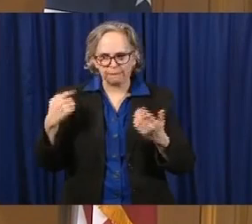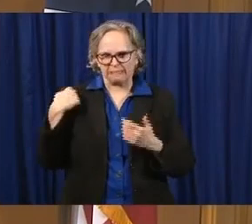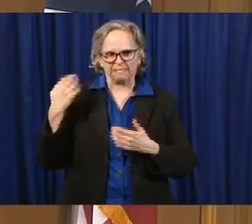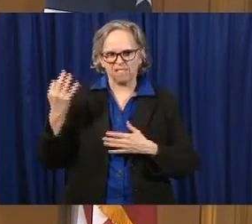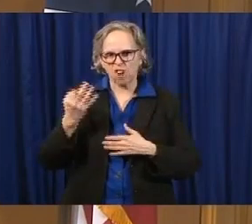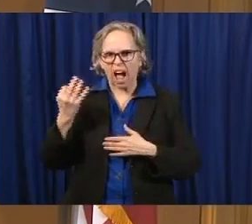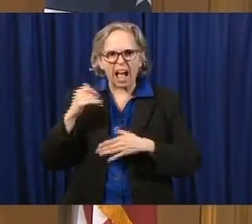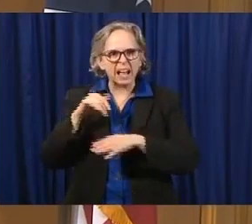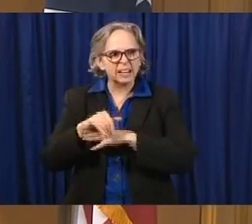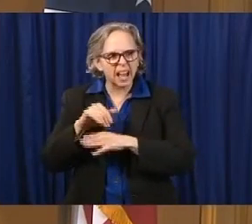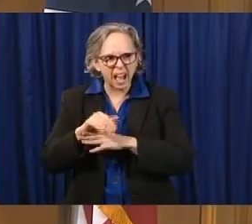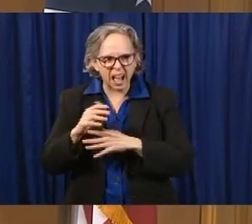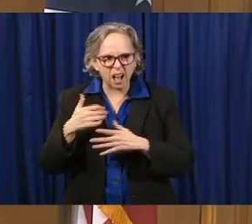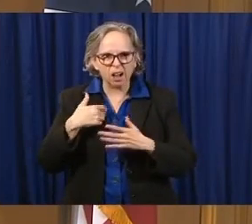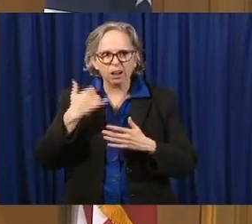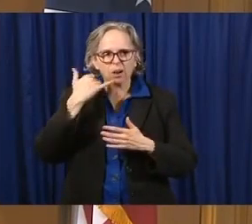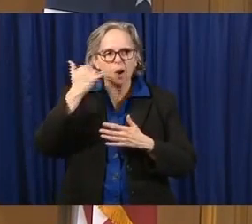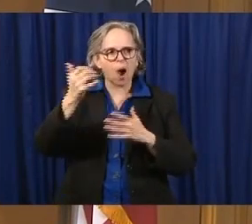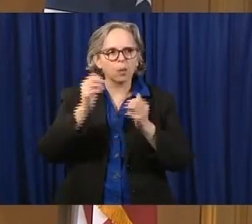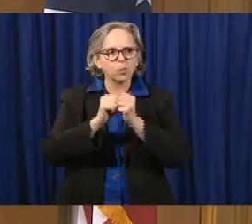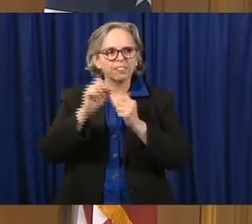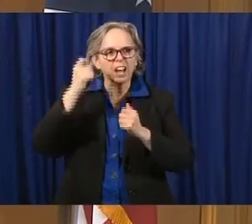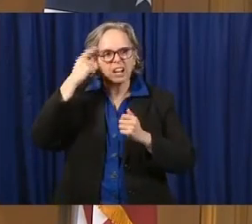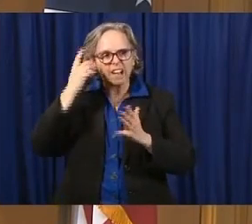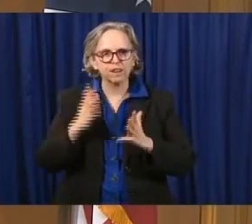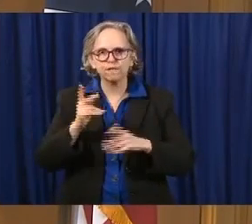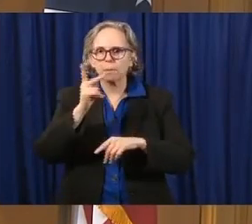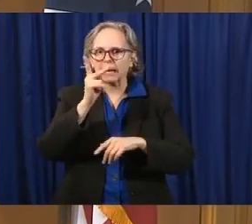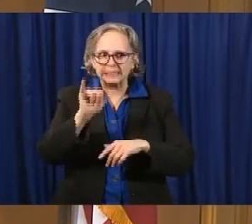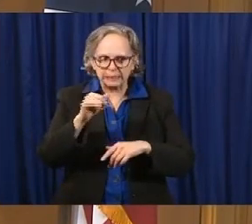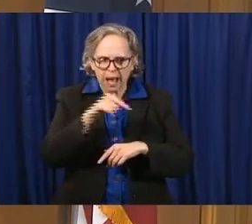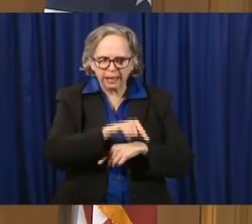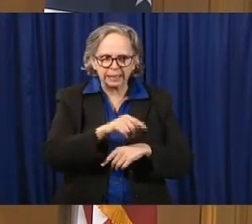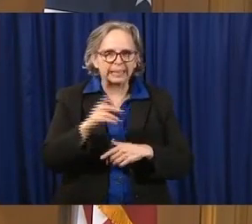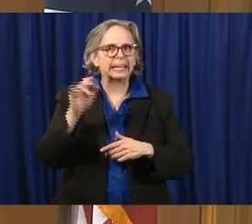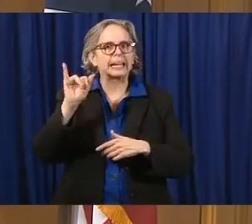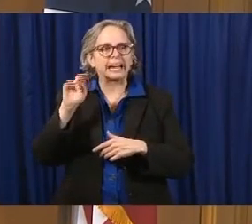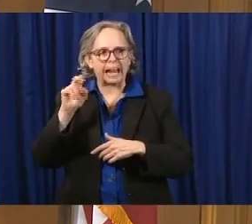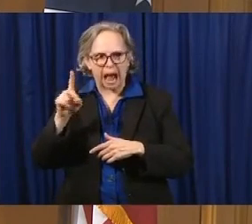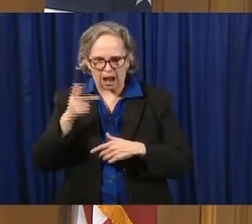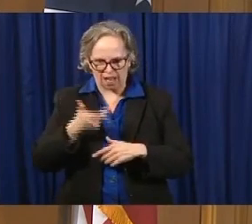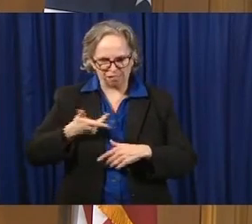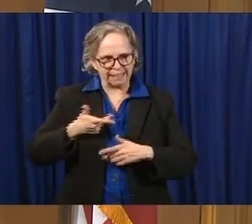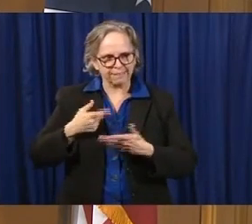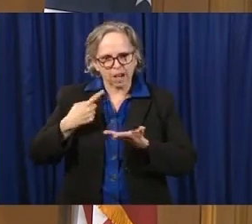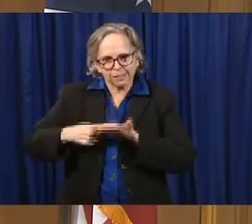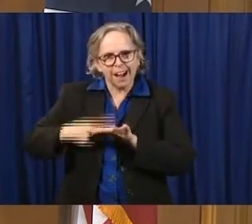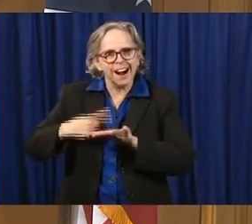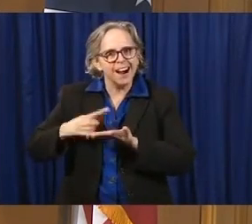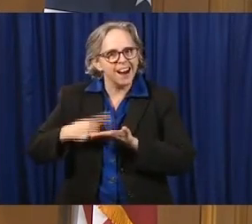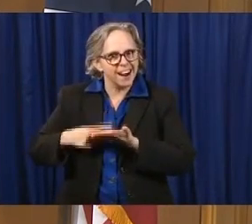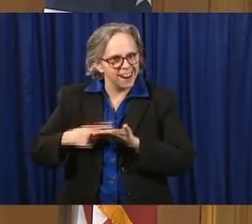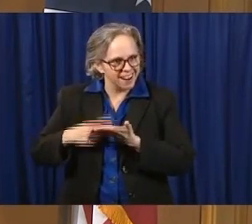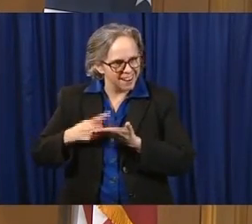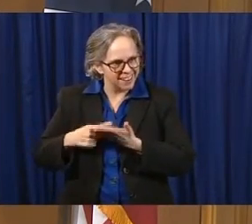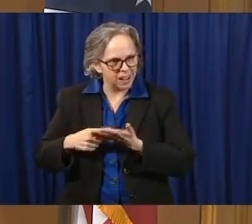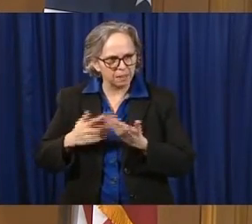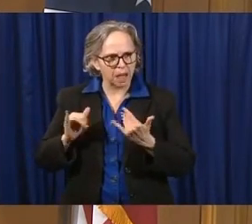had a call with the governor of Kentucky and Indiana. The three of us got together on the phone. We're doing that once a